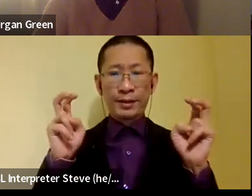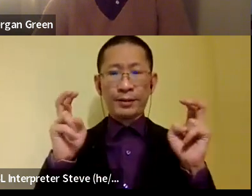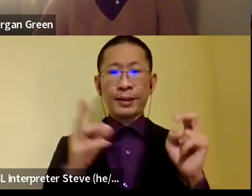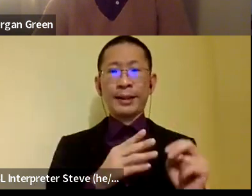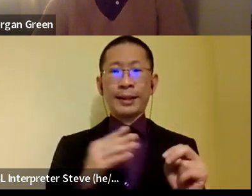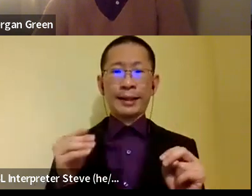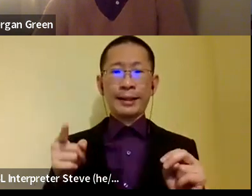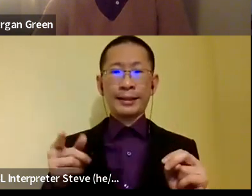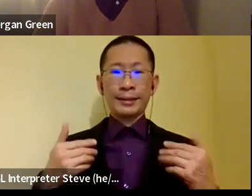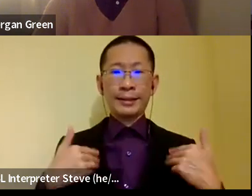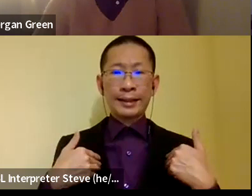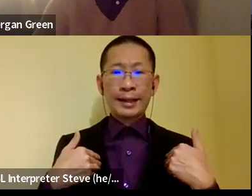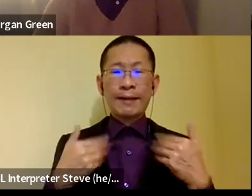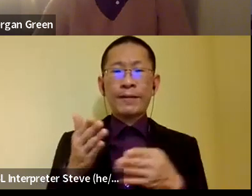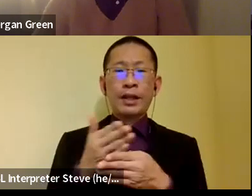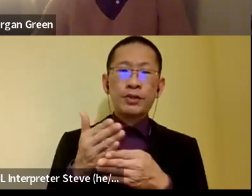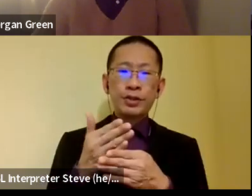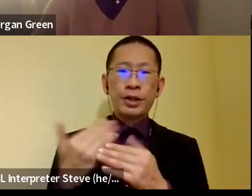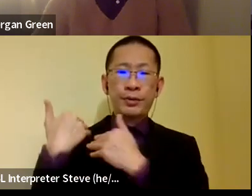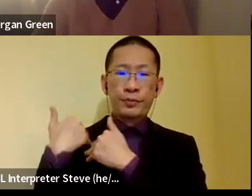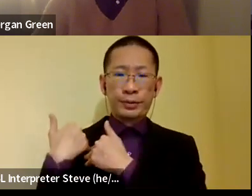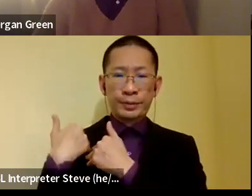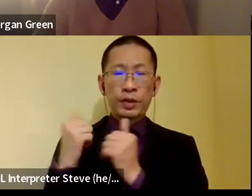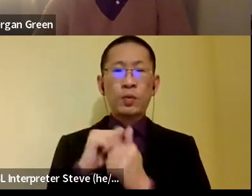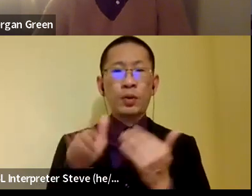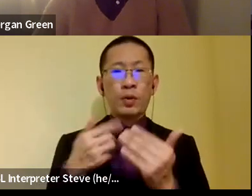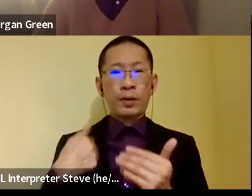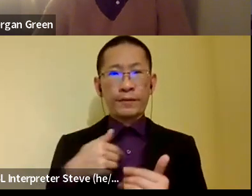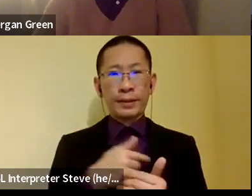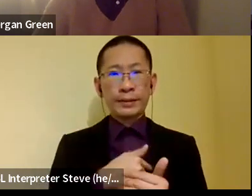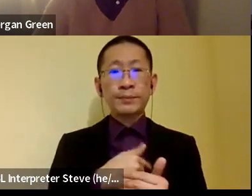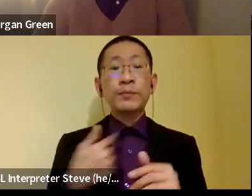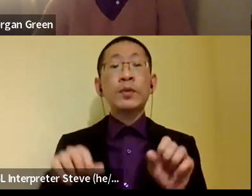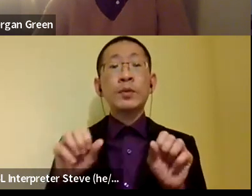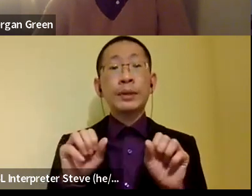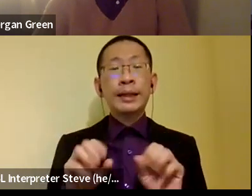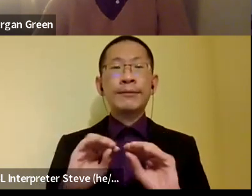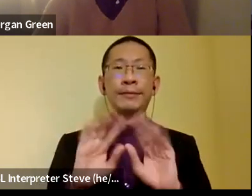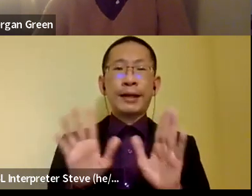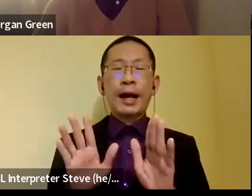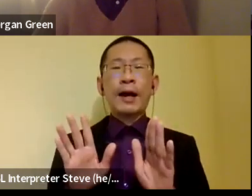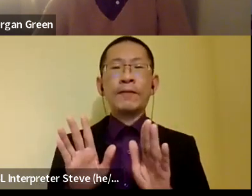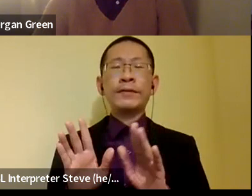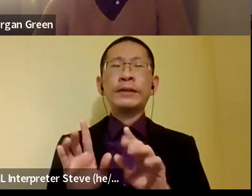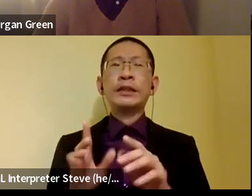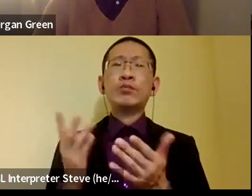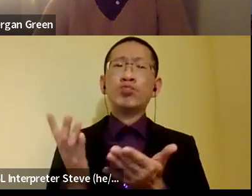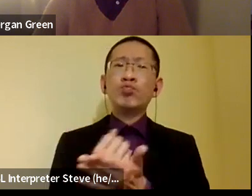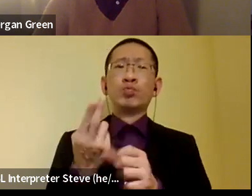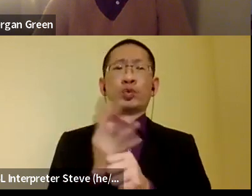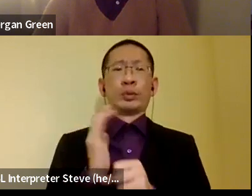You know, there's a shared responsibility amongst all of us. We're able to like obviously lean into our strengths